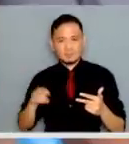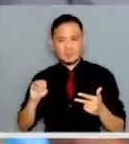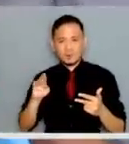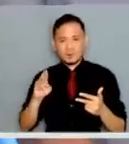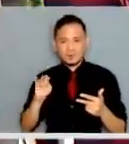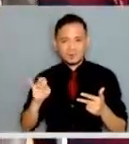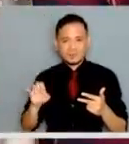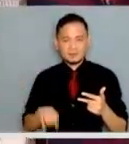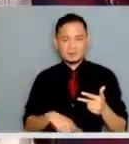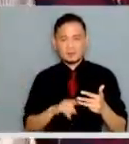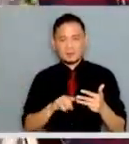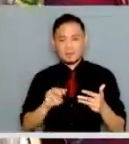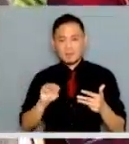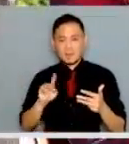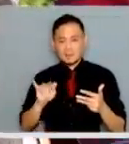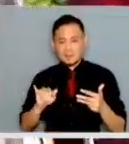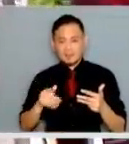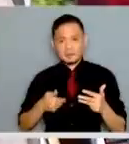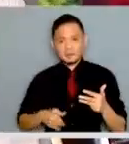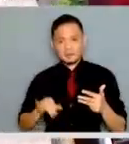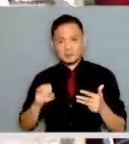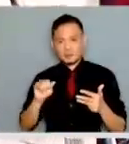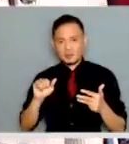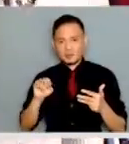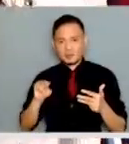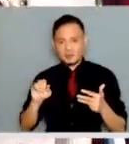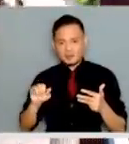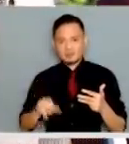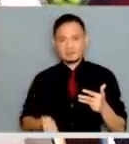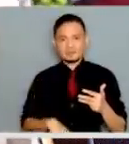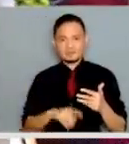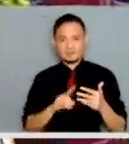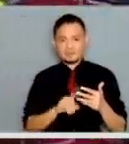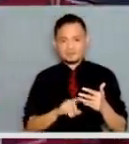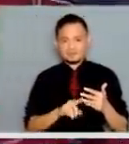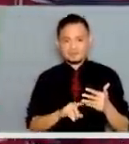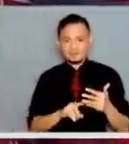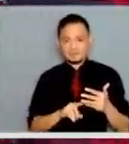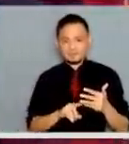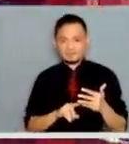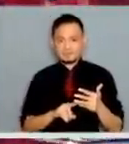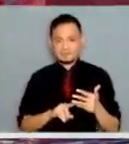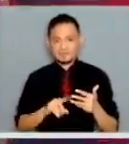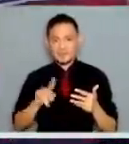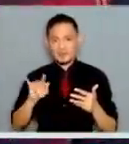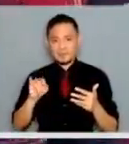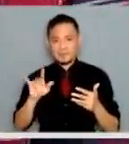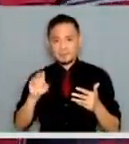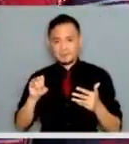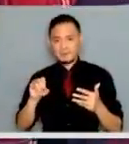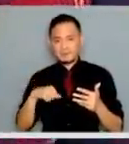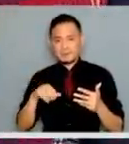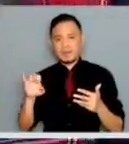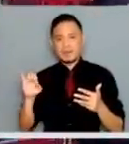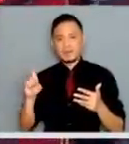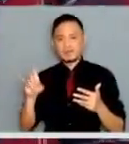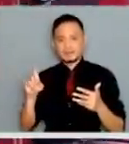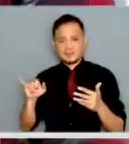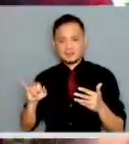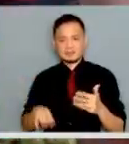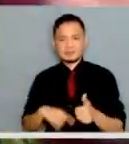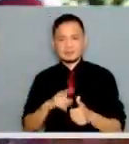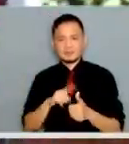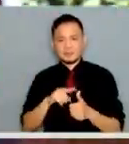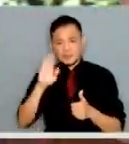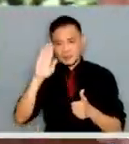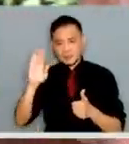Hi, I'm Micah Fajardo and I play Joanne and I'm also the female swing. Hi, I'm Kai Banson, and I play Alexi Darling. Hello, I'm